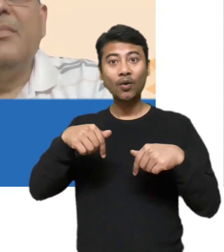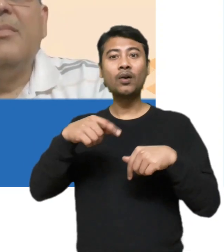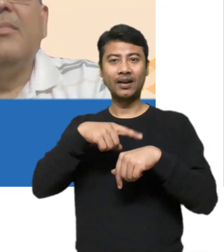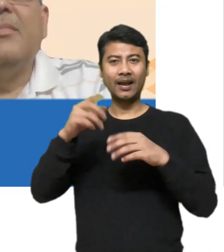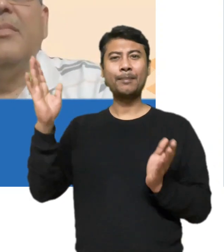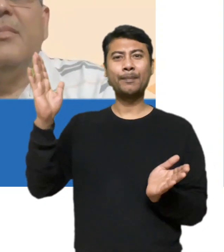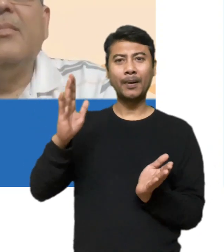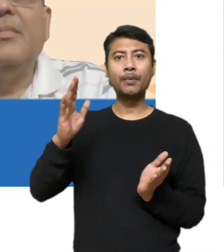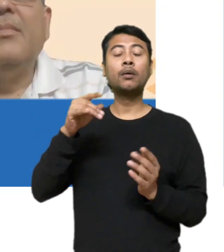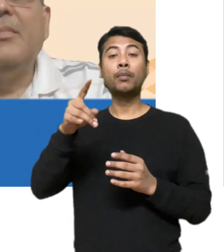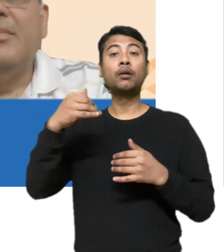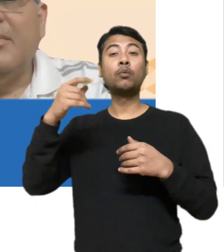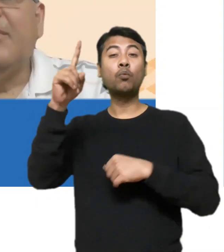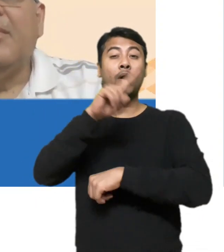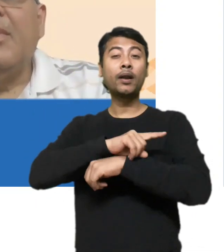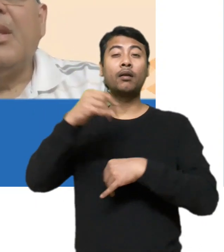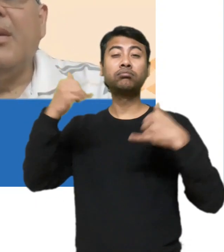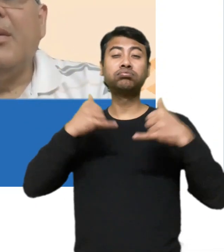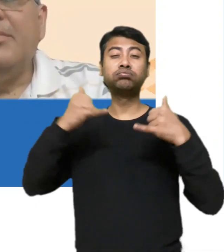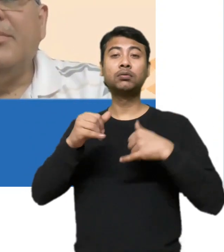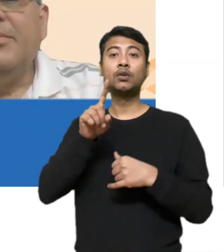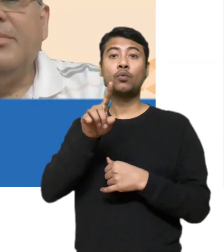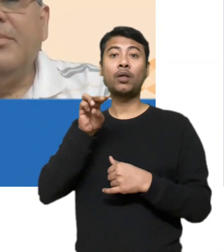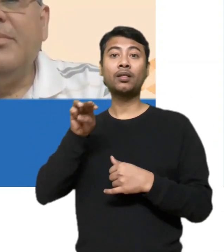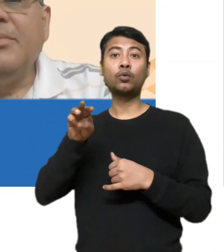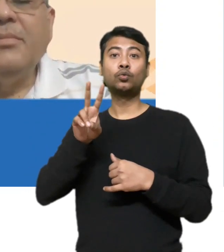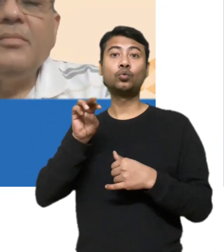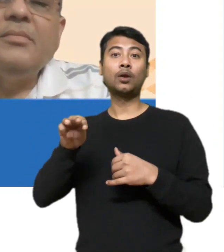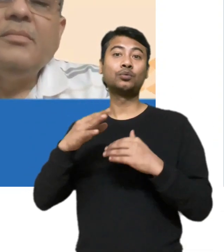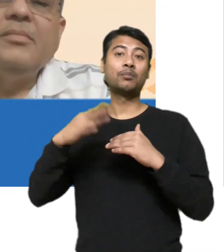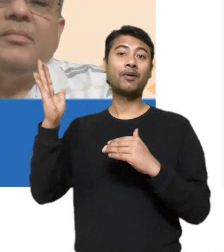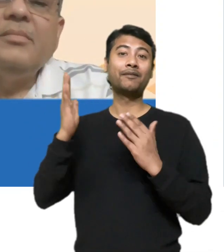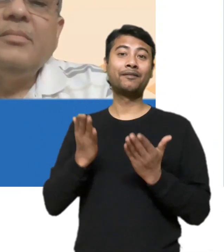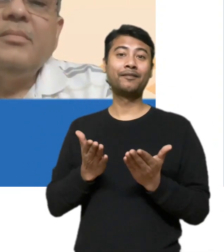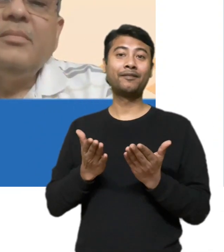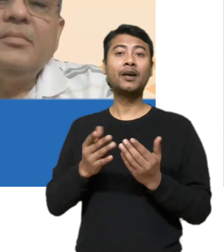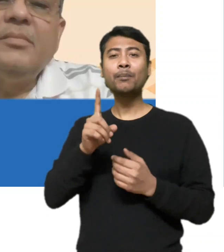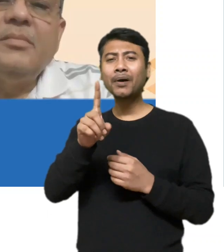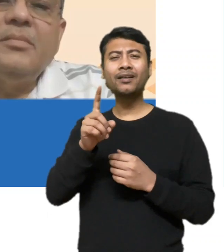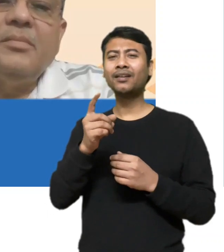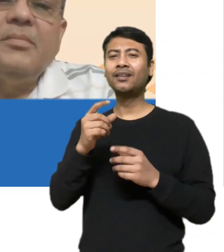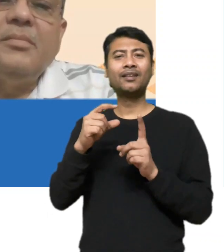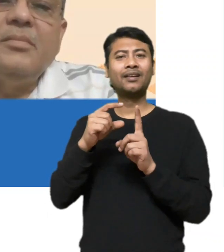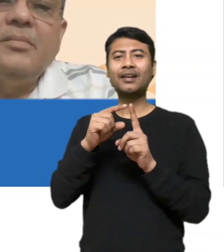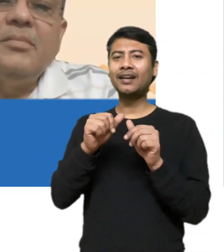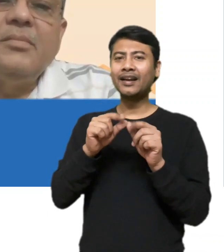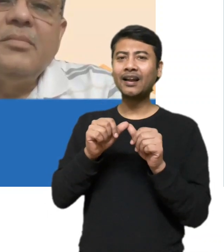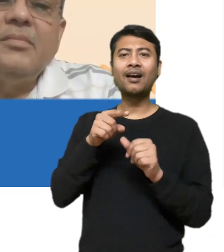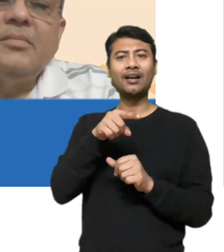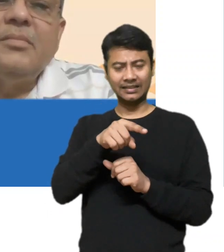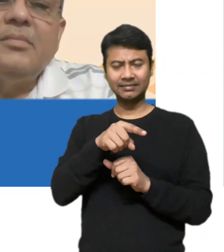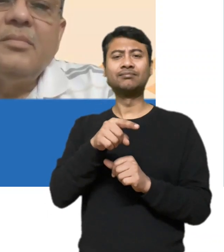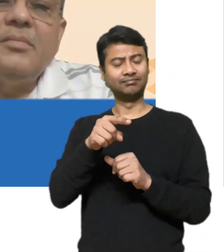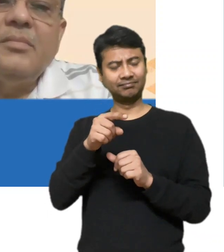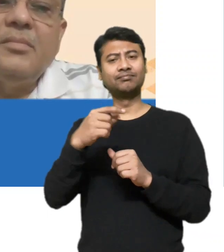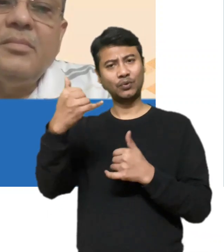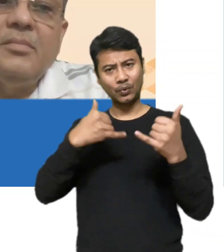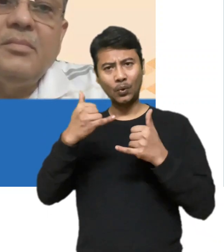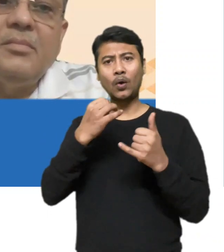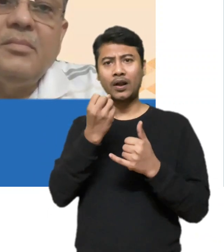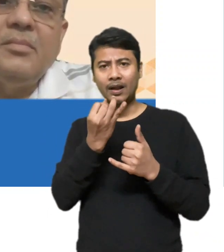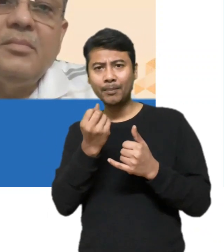day. So there's a lot of use, but I think it's more than the numbers. It is the quality, honestly.